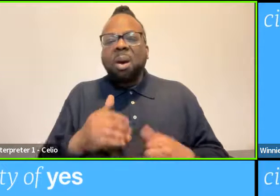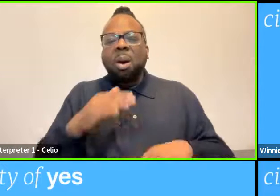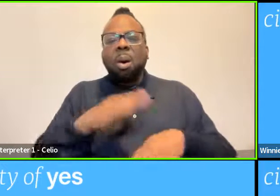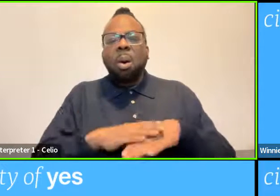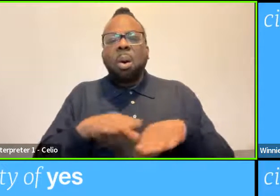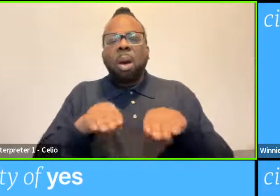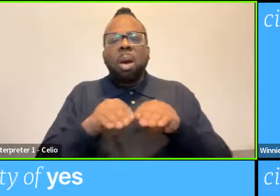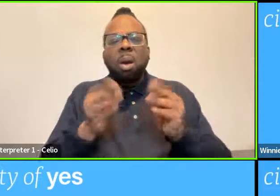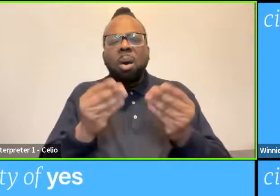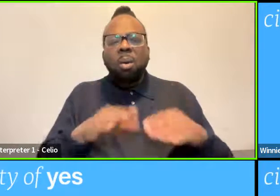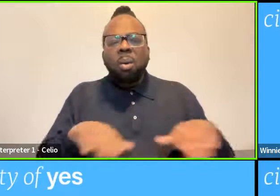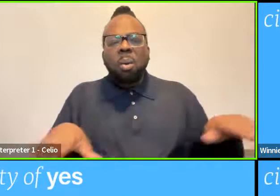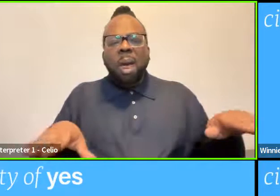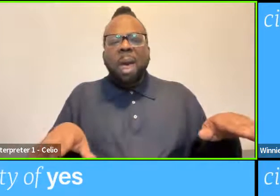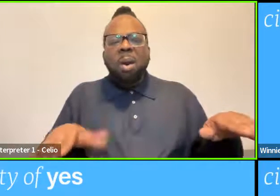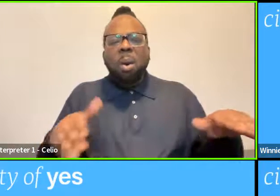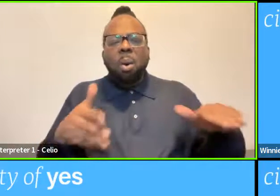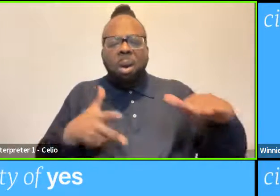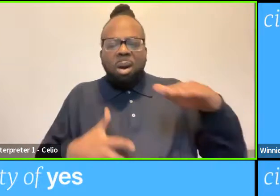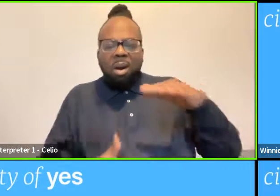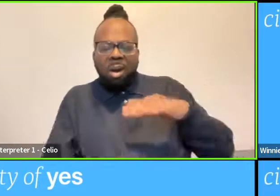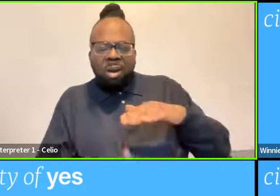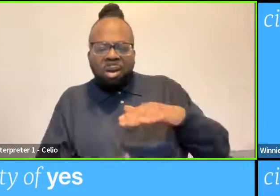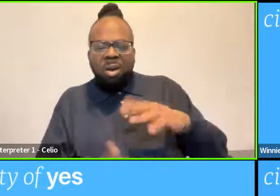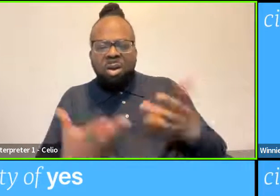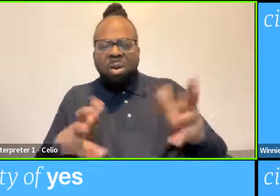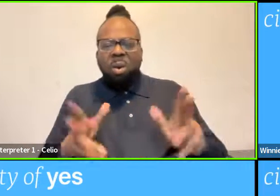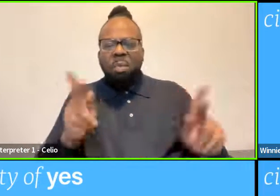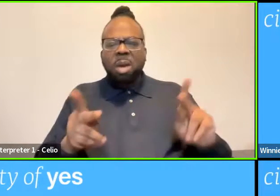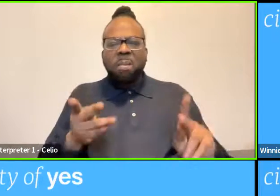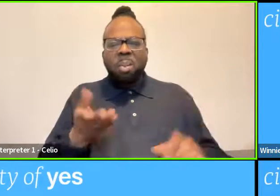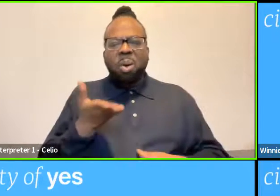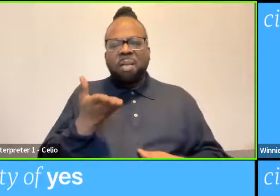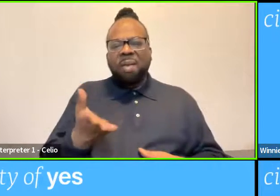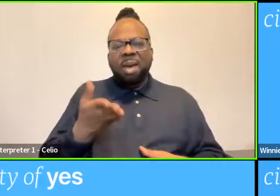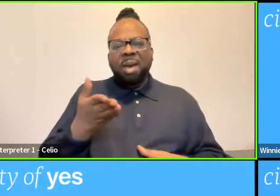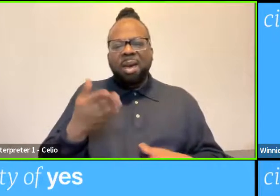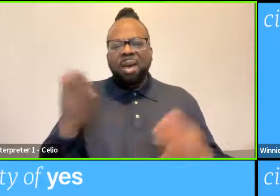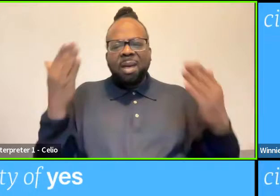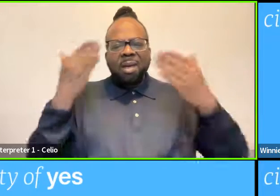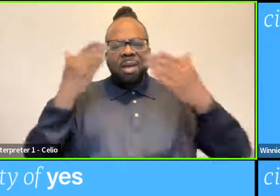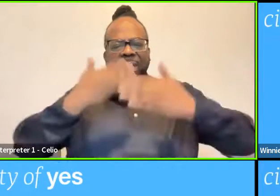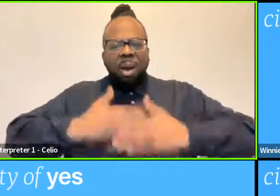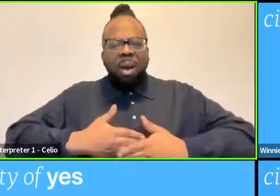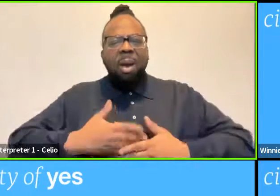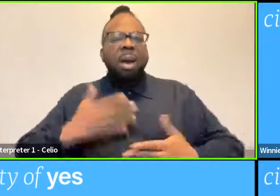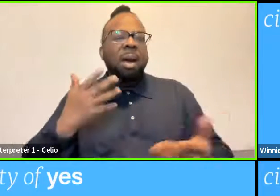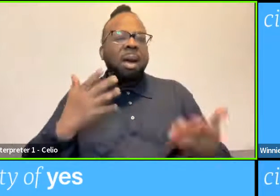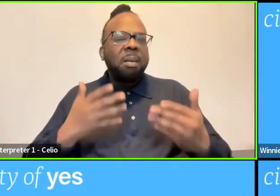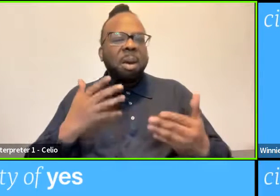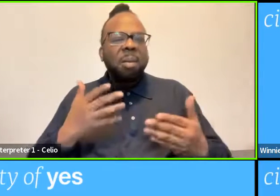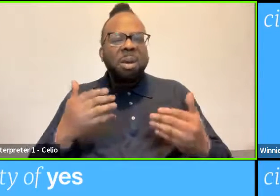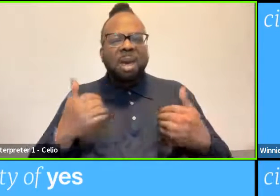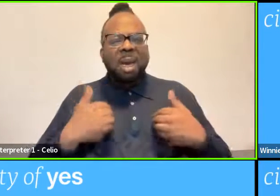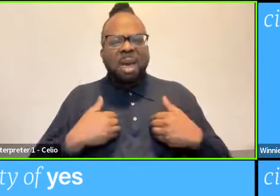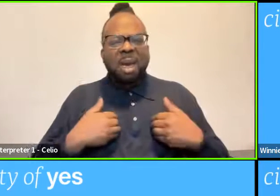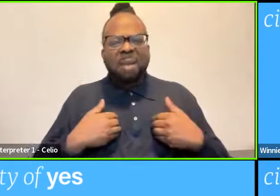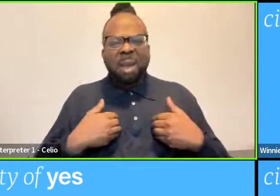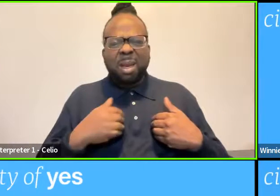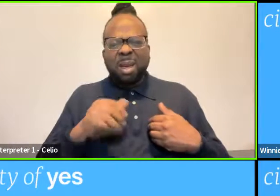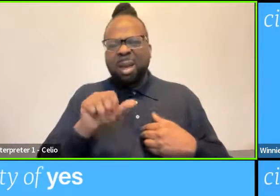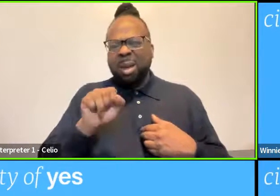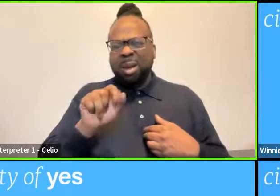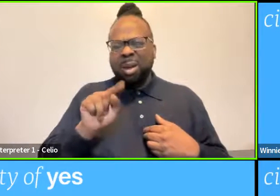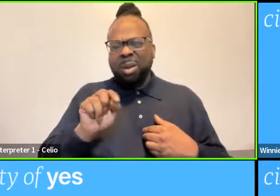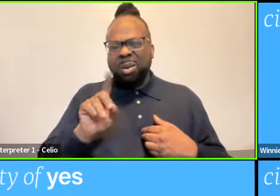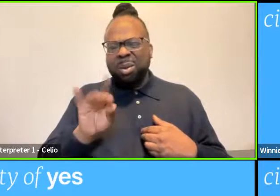and you don't want to put people there in the dark. I heard the possibility of windowless studios,